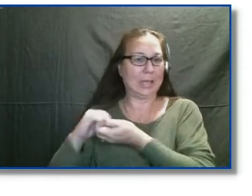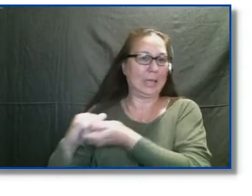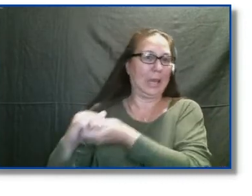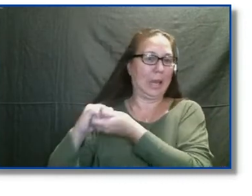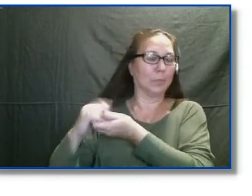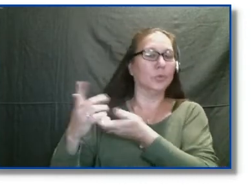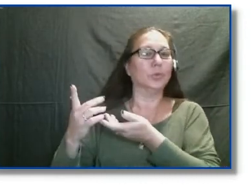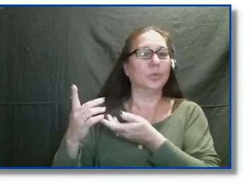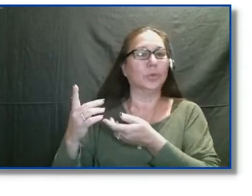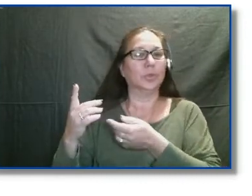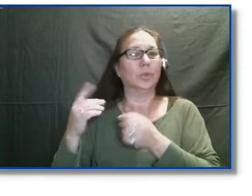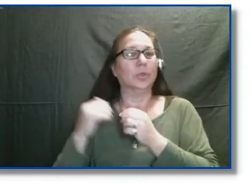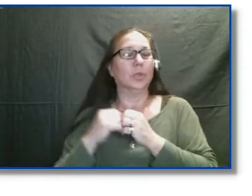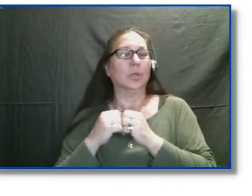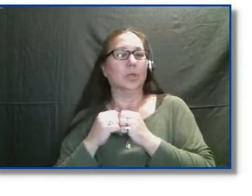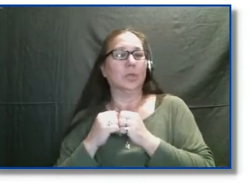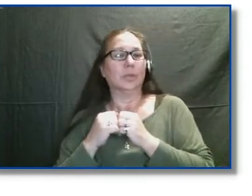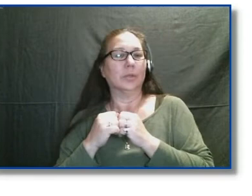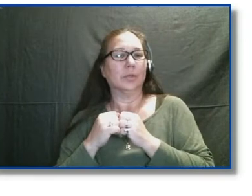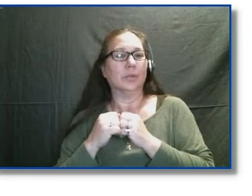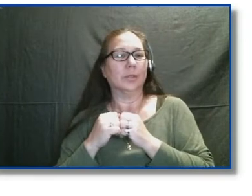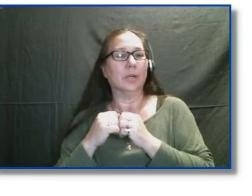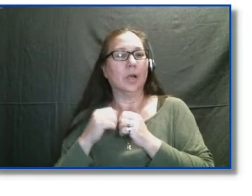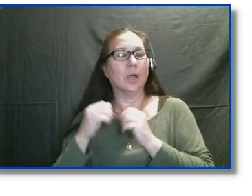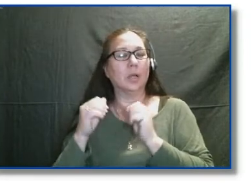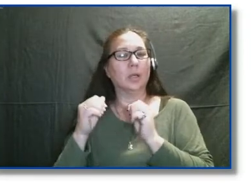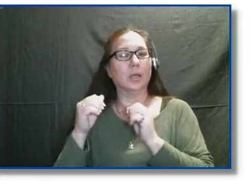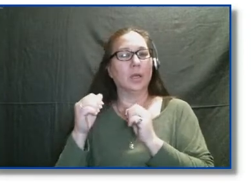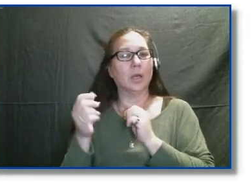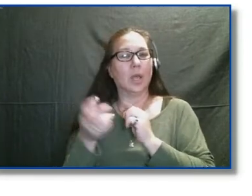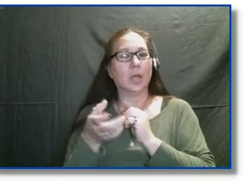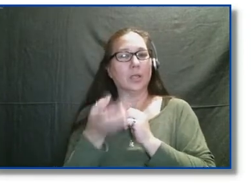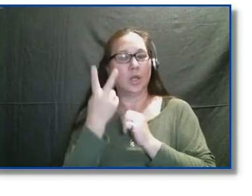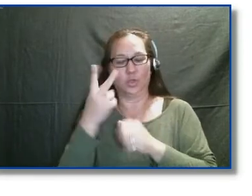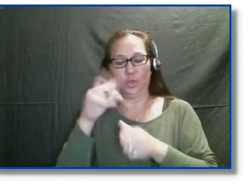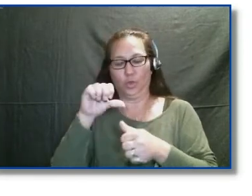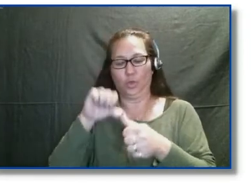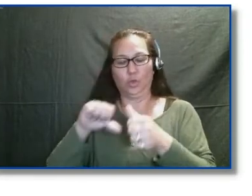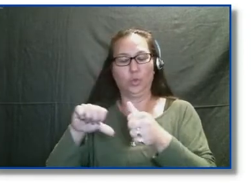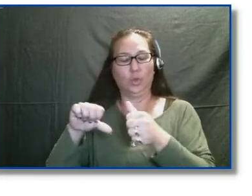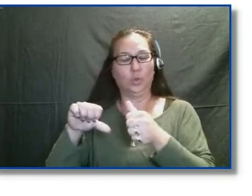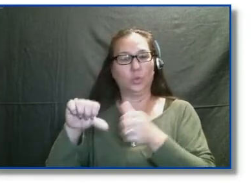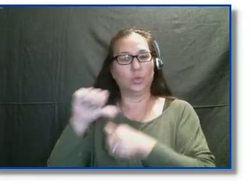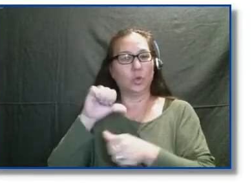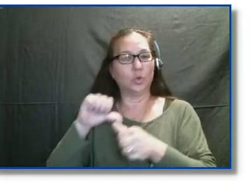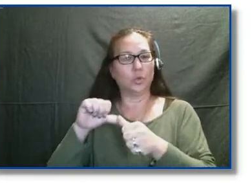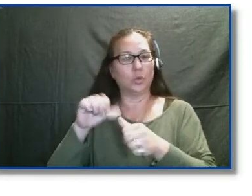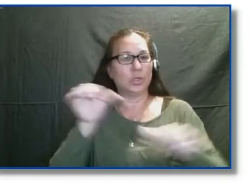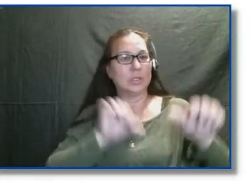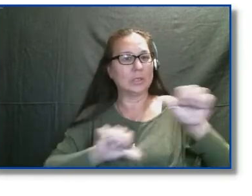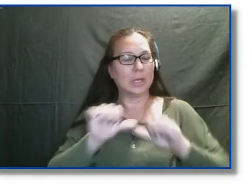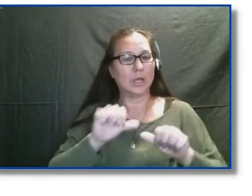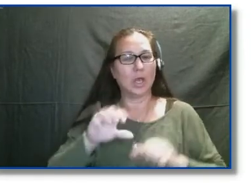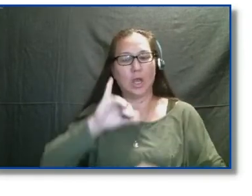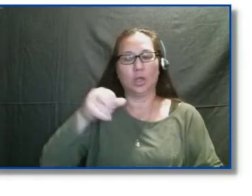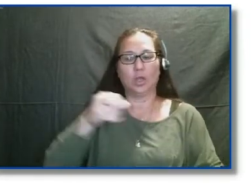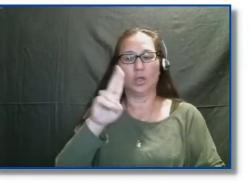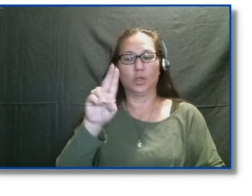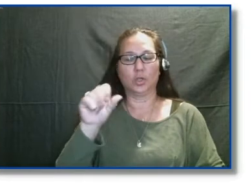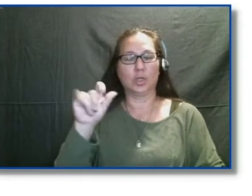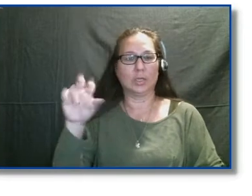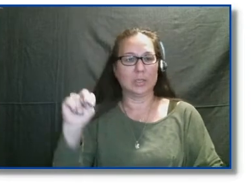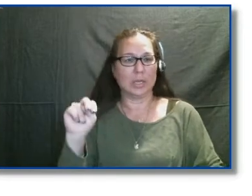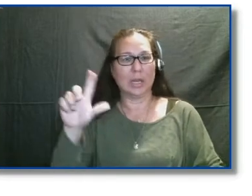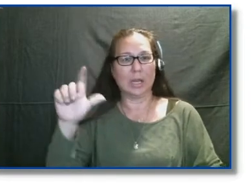was a paleoanthropologist, and with two computational social scientists, was Justin Lane. And